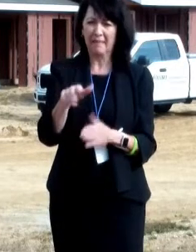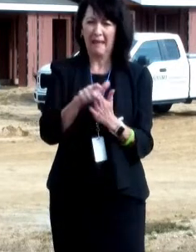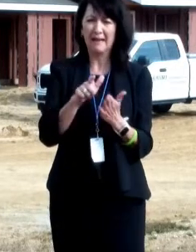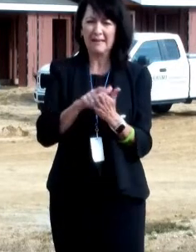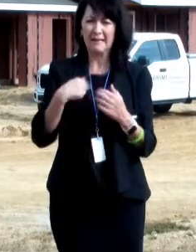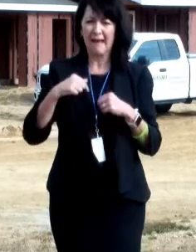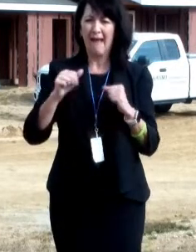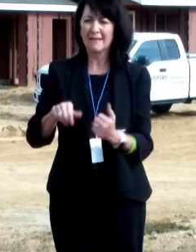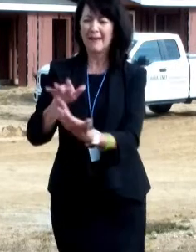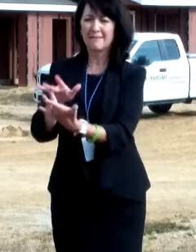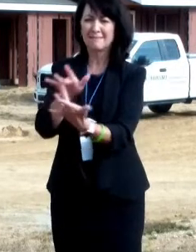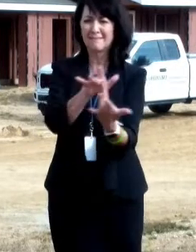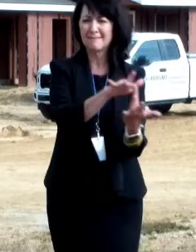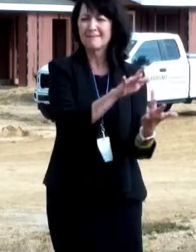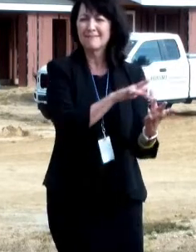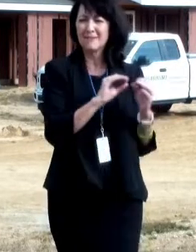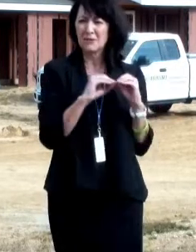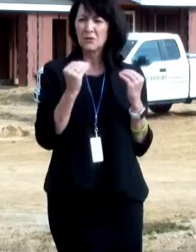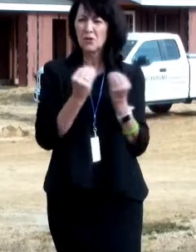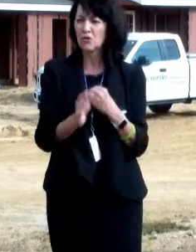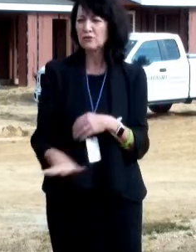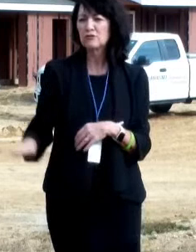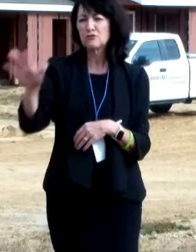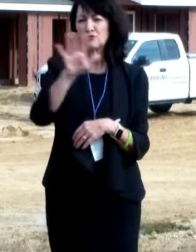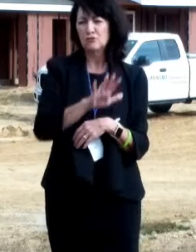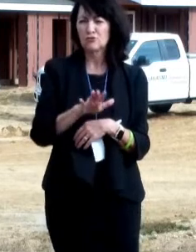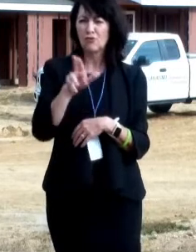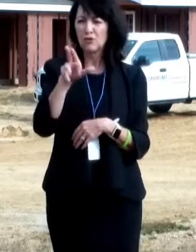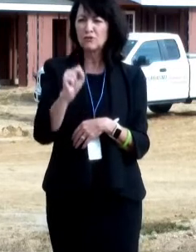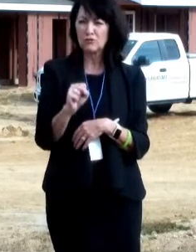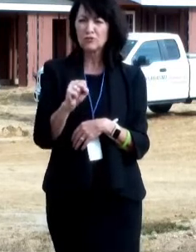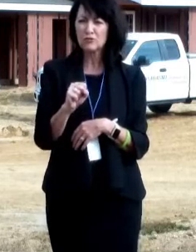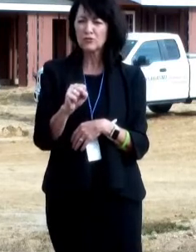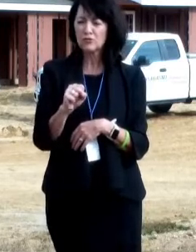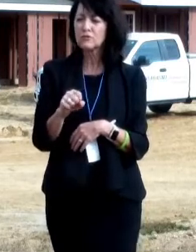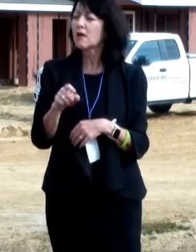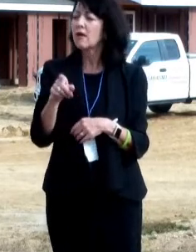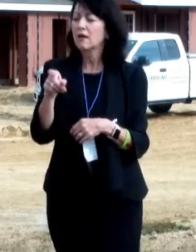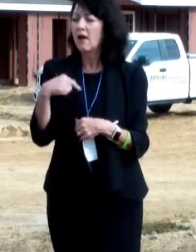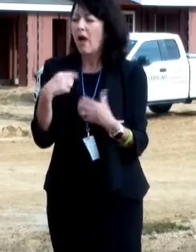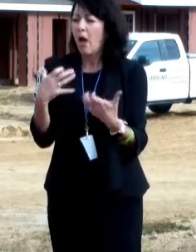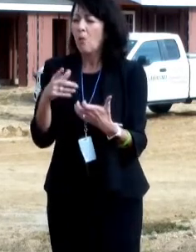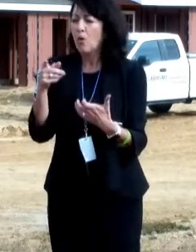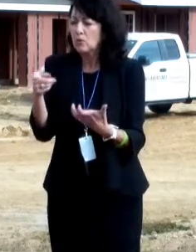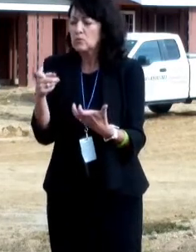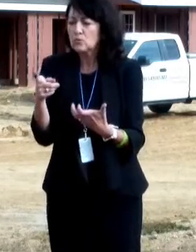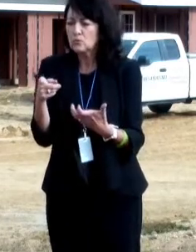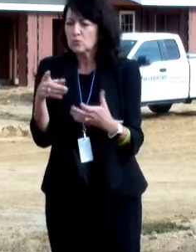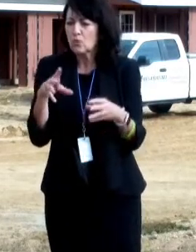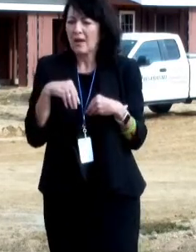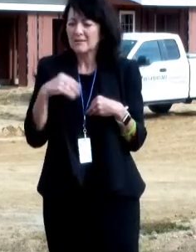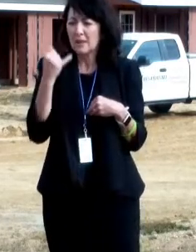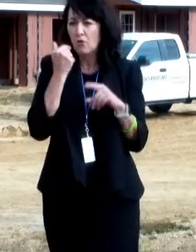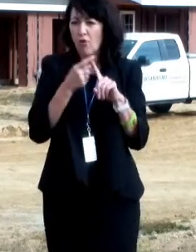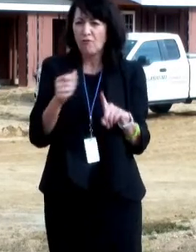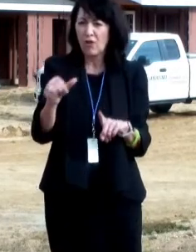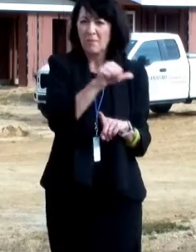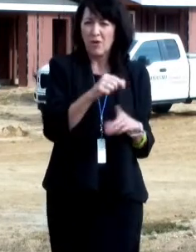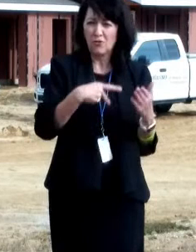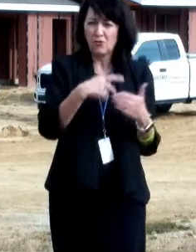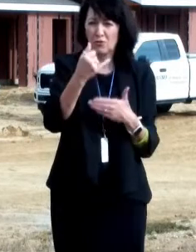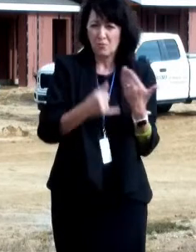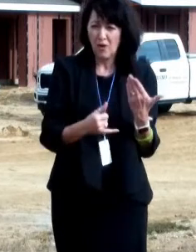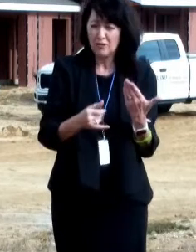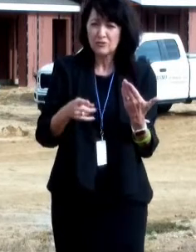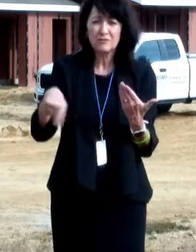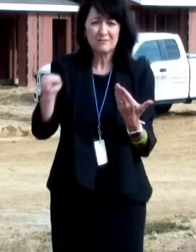to foundations around the country and just ask them to take a call from somebody involved with this project. And they did. A bunch of them took the